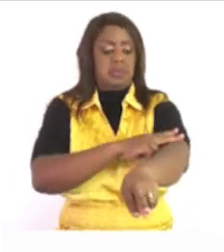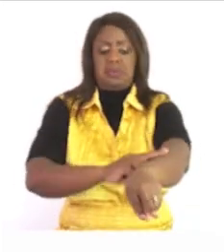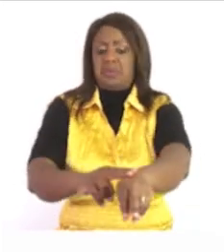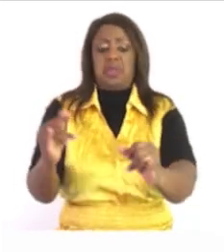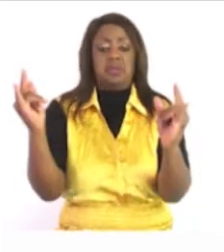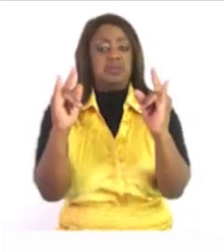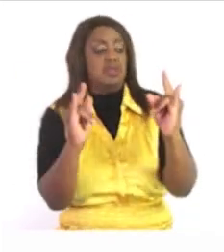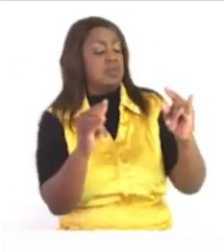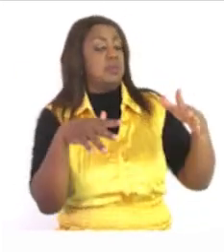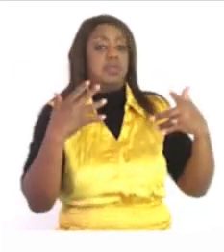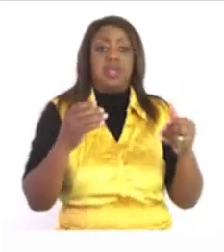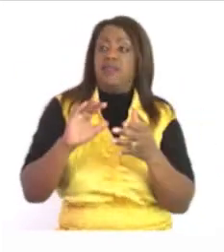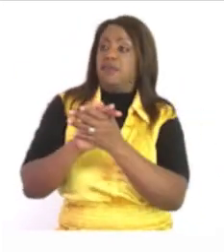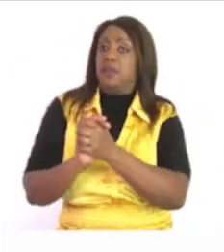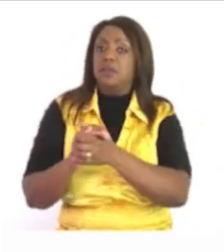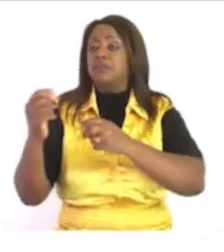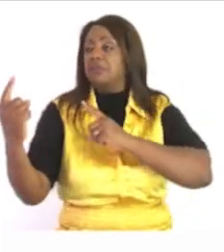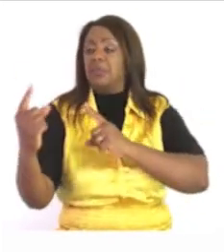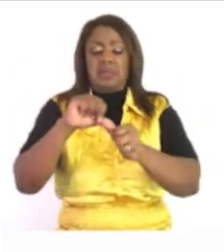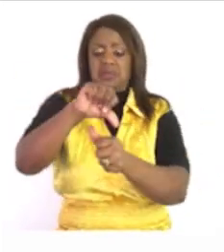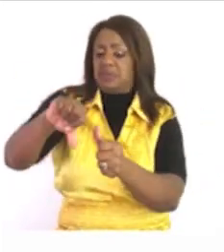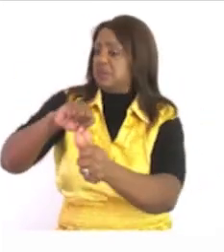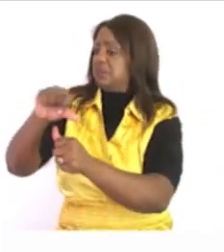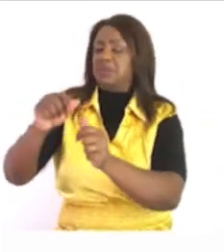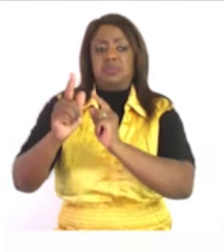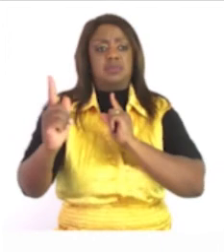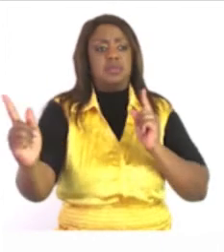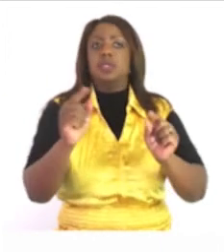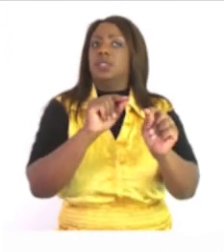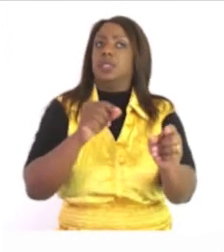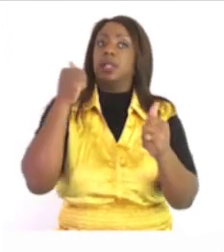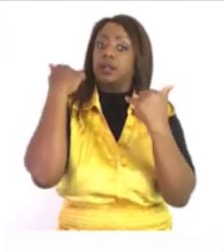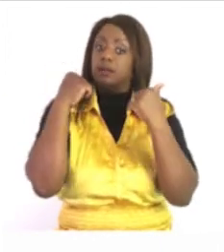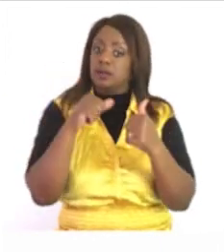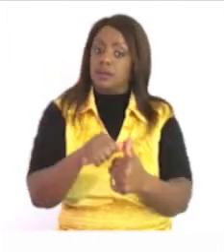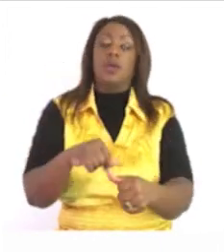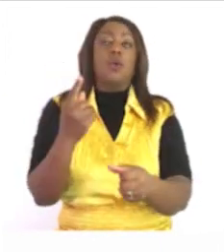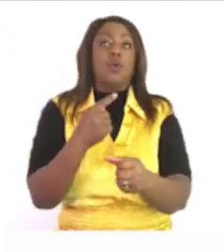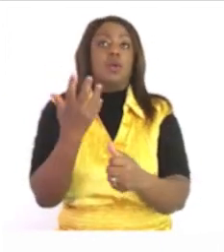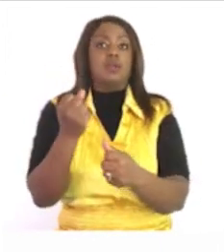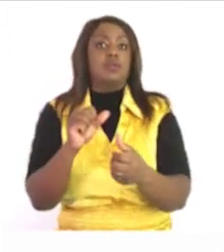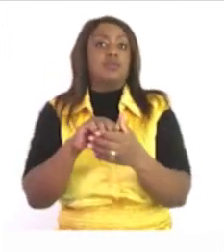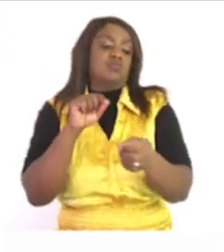whatever things you are playing, social distance, and wear a mask if you need to go to the